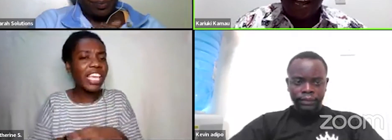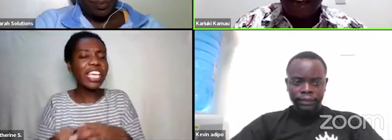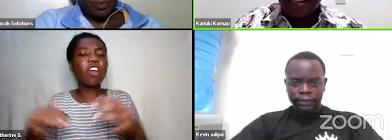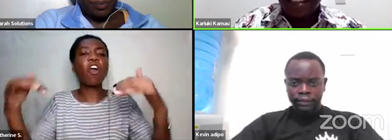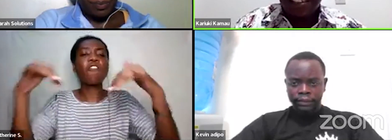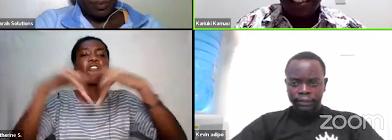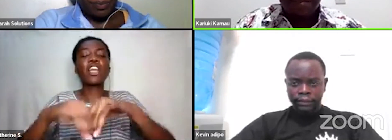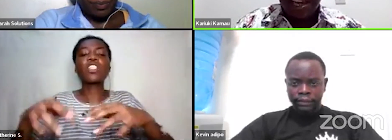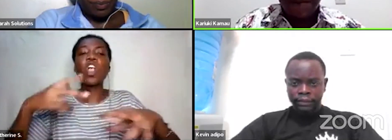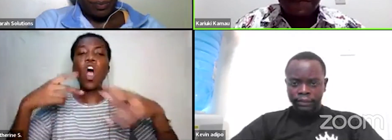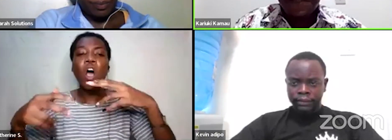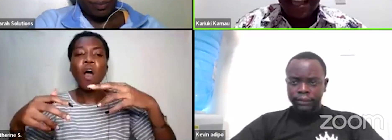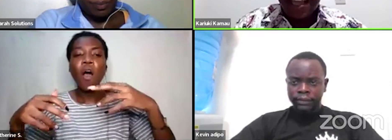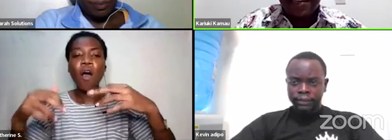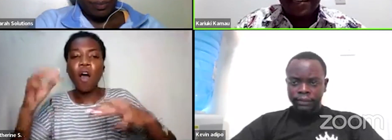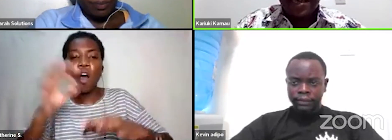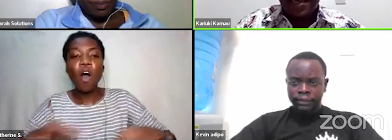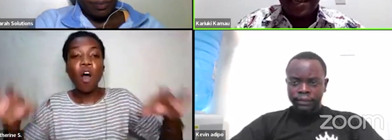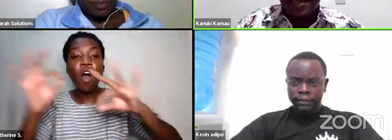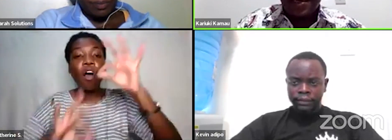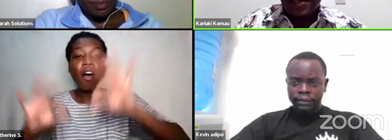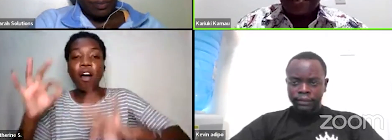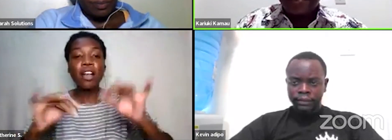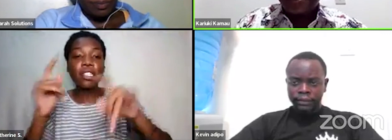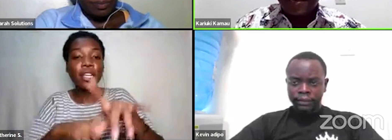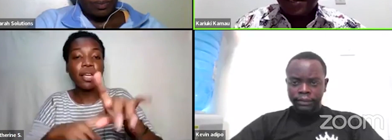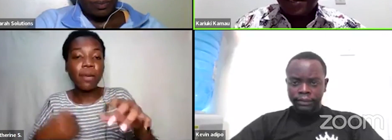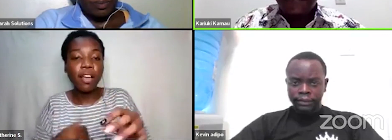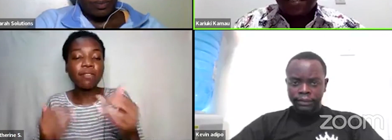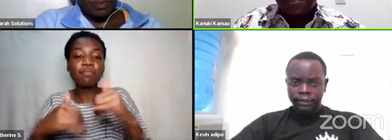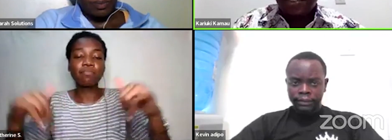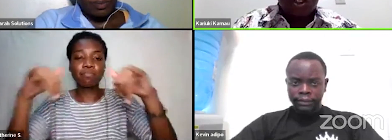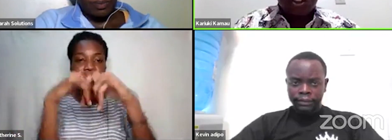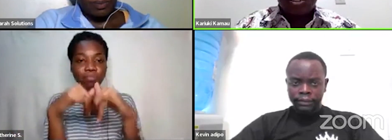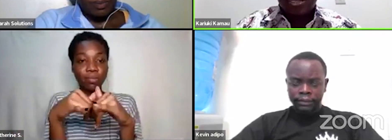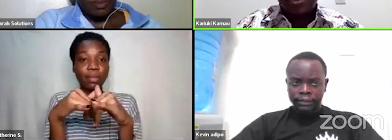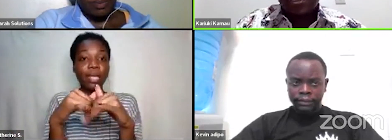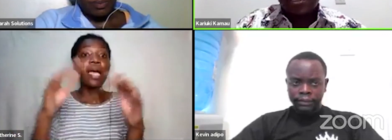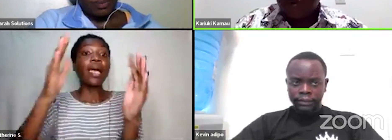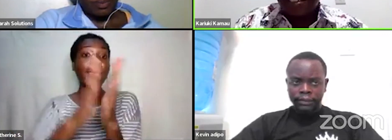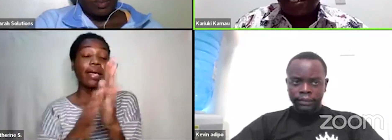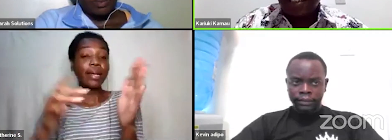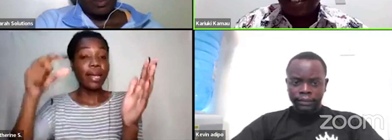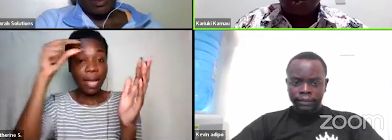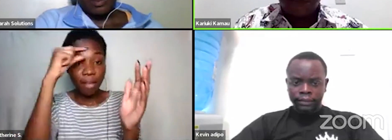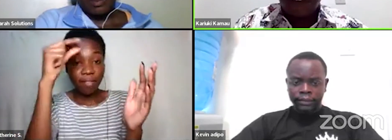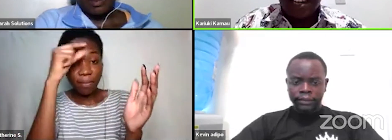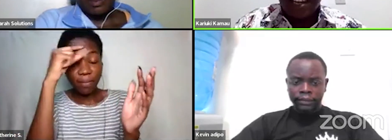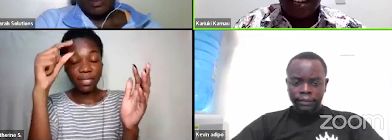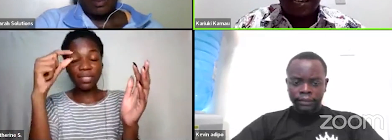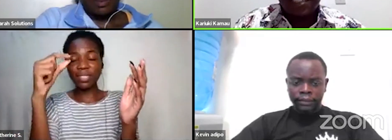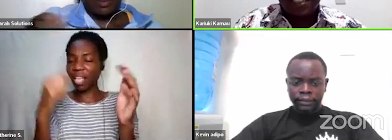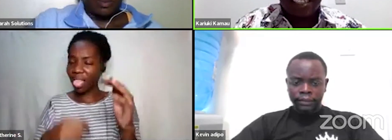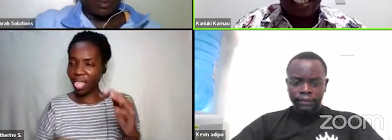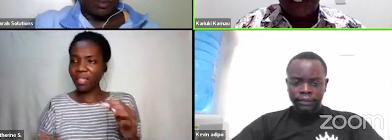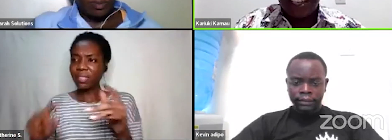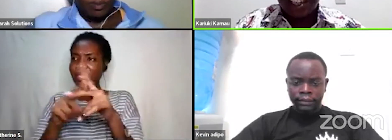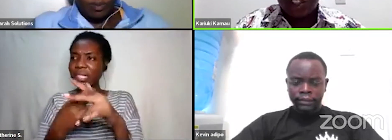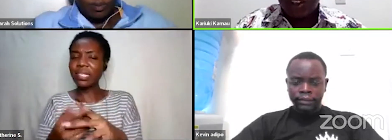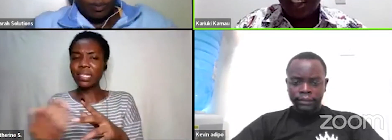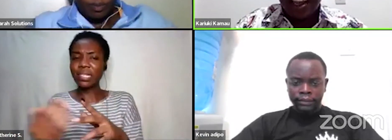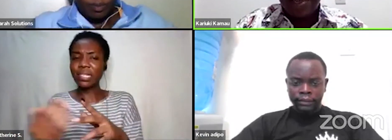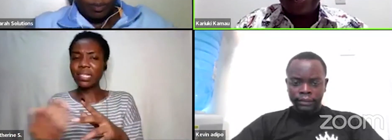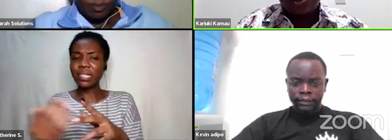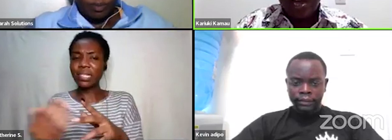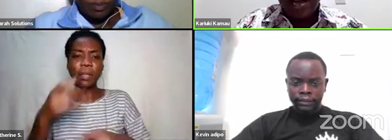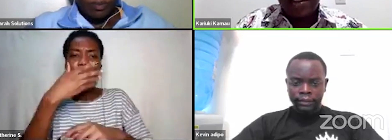when they are having their seminar. And the government institutions started requesting us to provide NITA